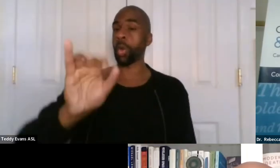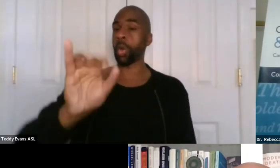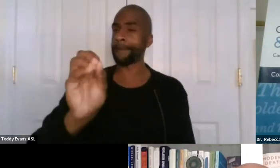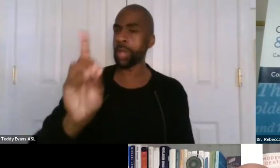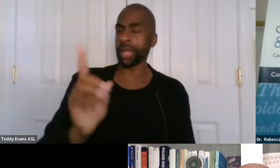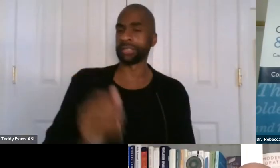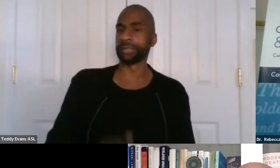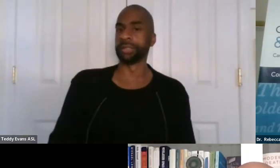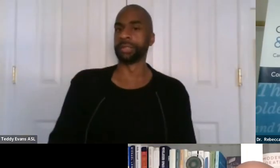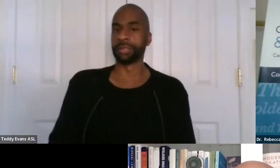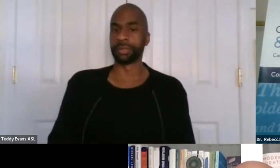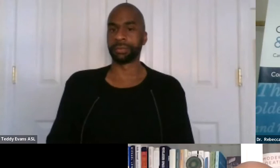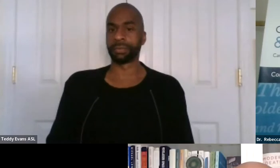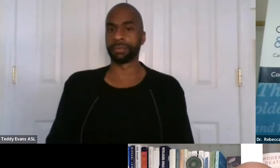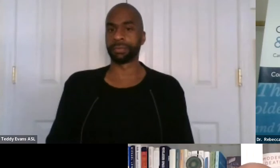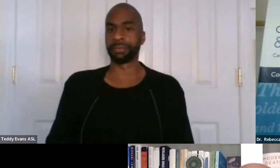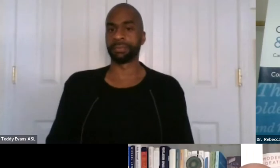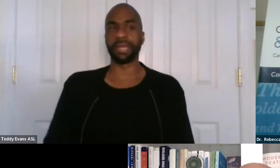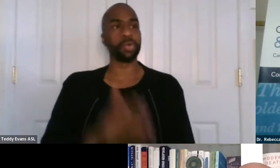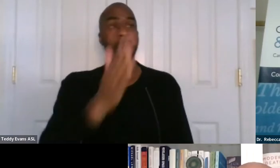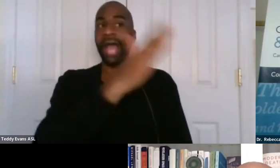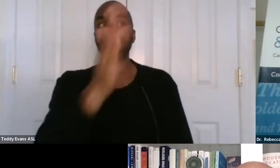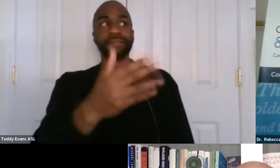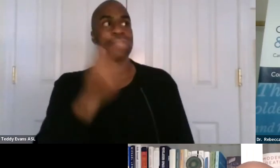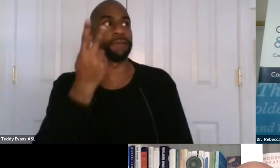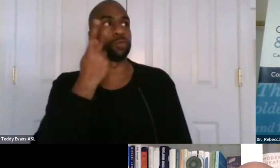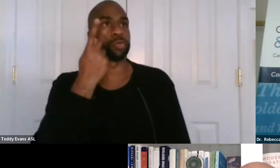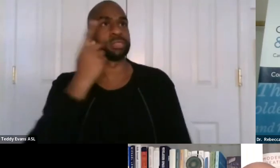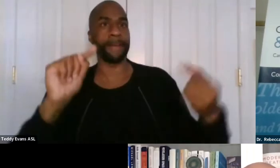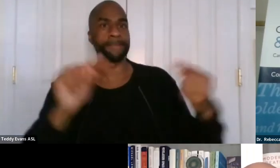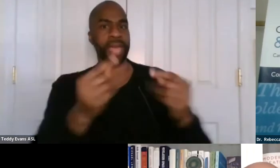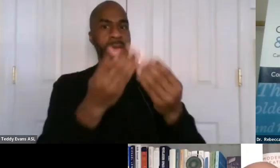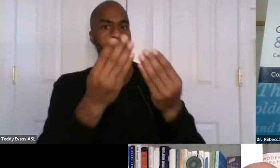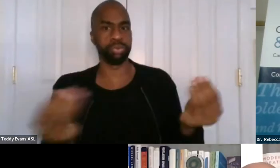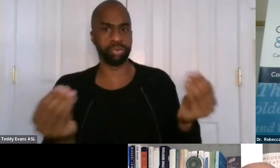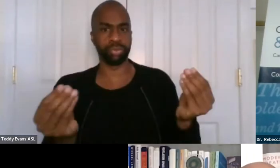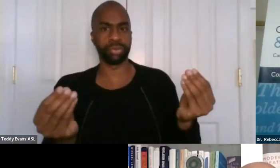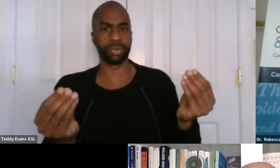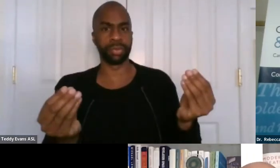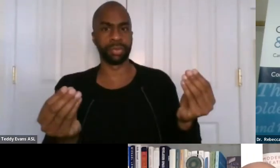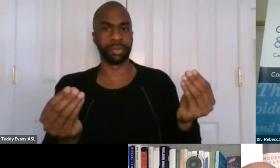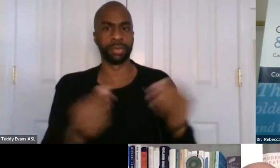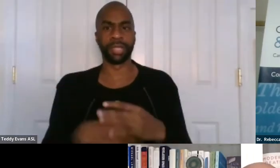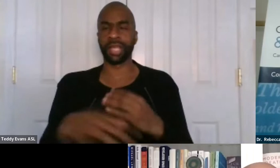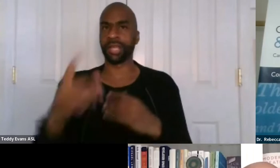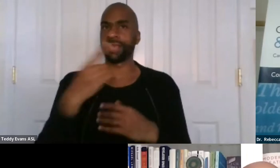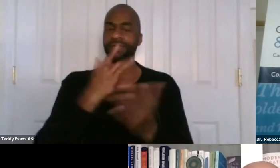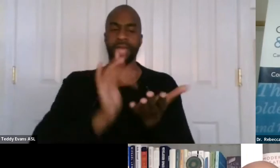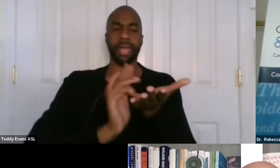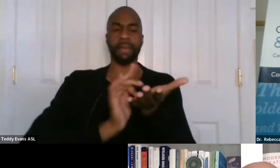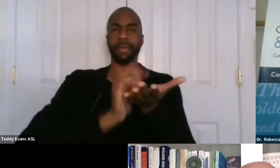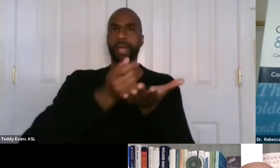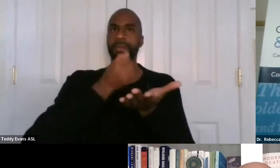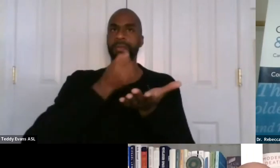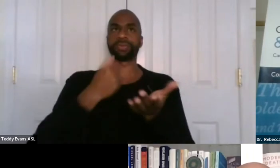never eliminated someone's pain. I'd never seen a meta patient in my life who had been given opioids and who said that, oh, my pain went away and I was able to come off of opioids. Often it is